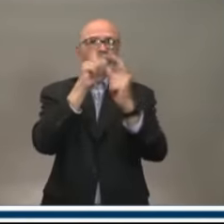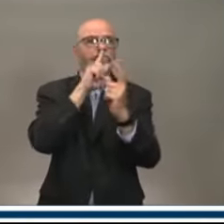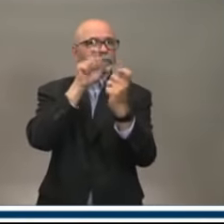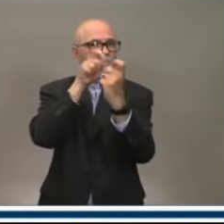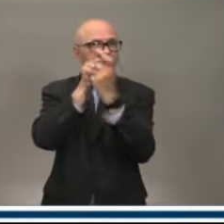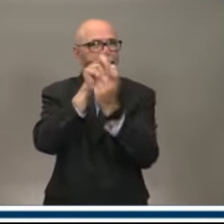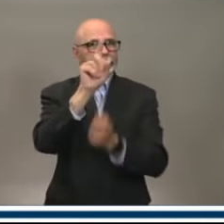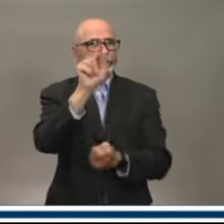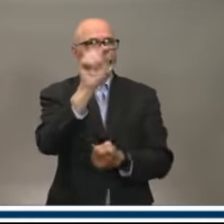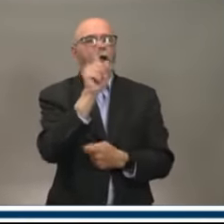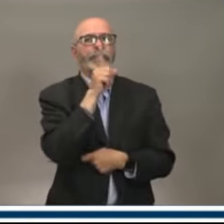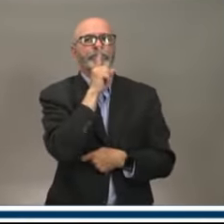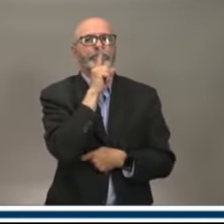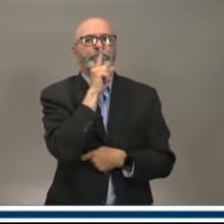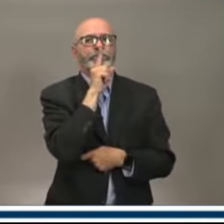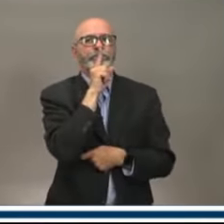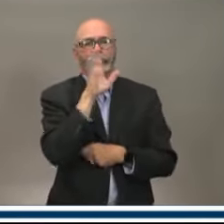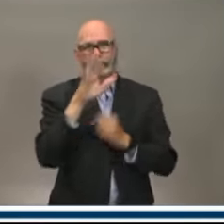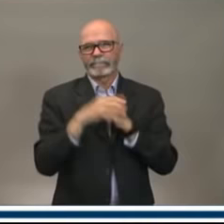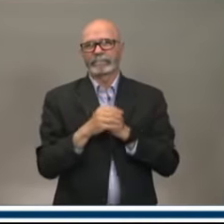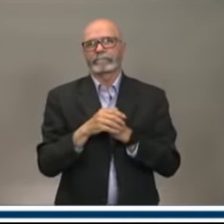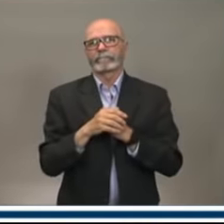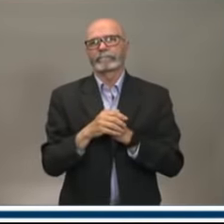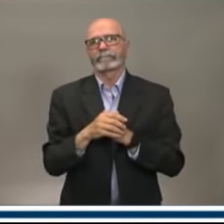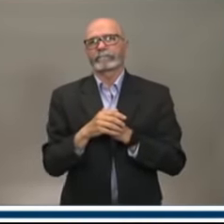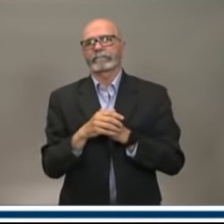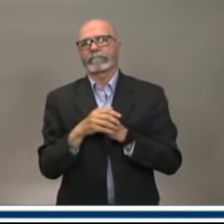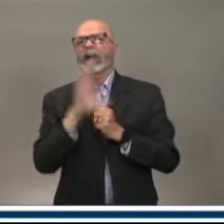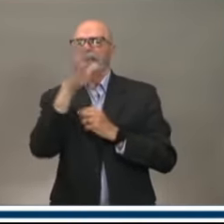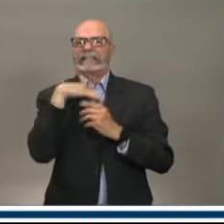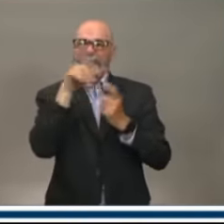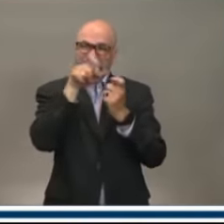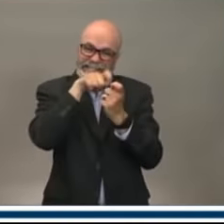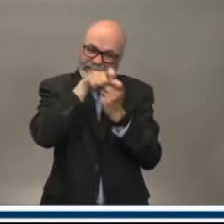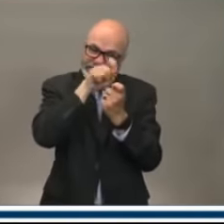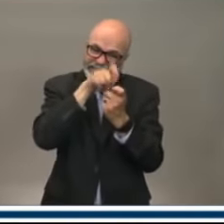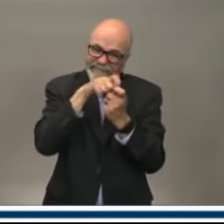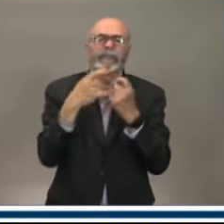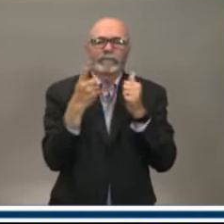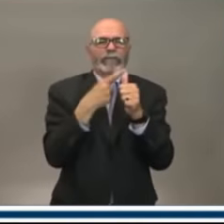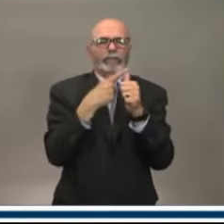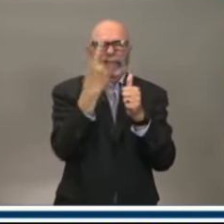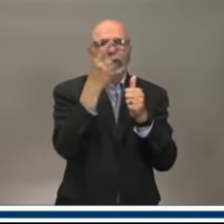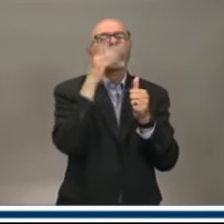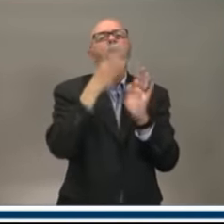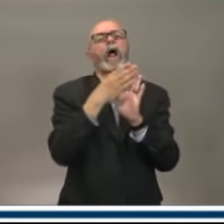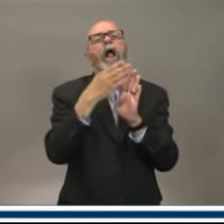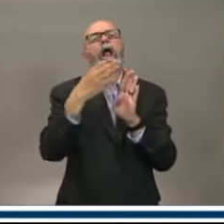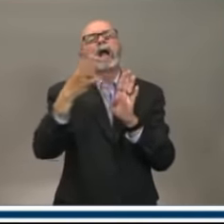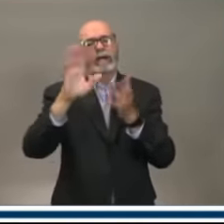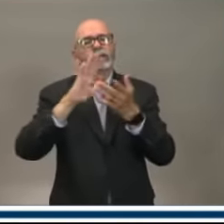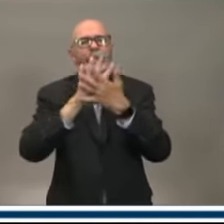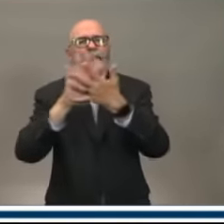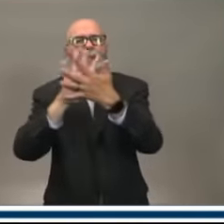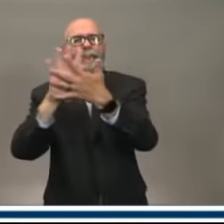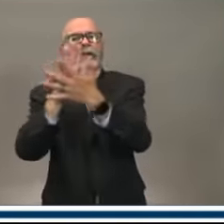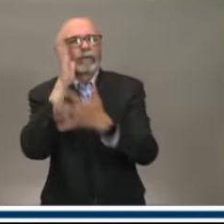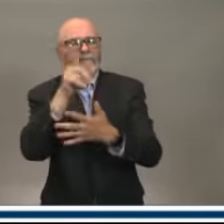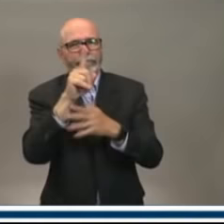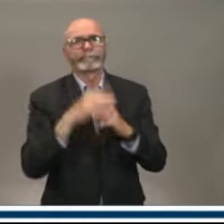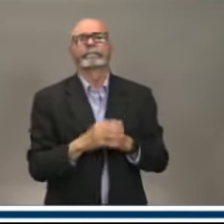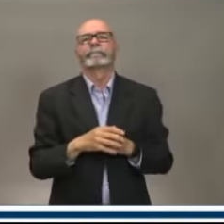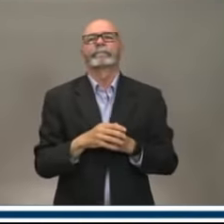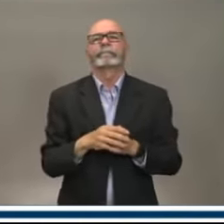look at phase one, obviously it has a lot more detail than the other phases of the plan. Is it realistic to expect that phase one will start to be